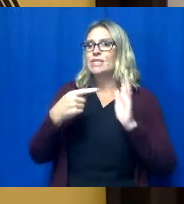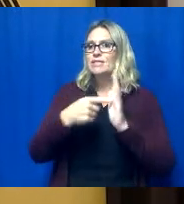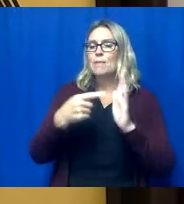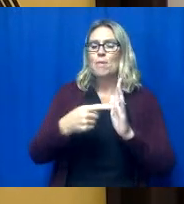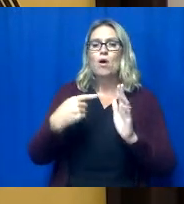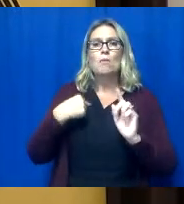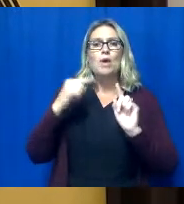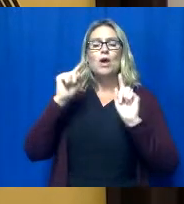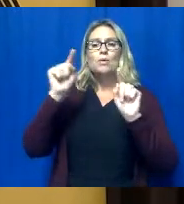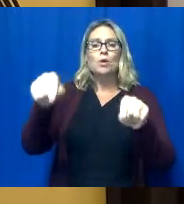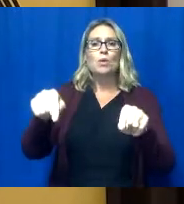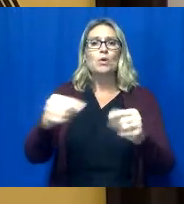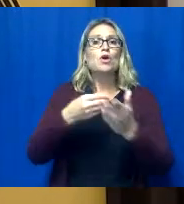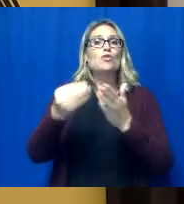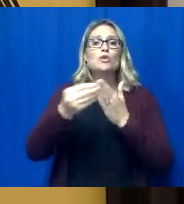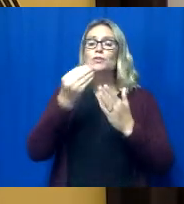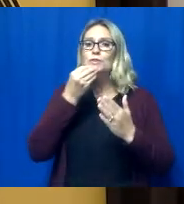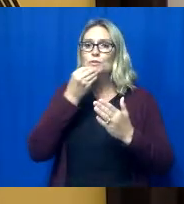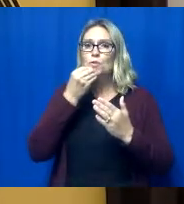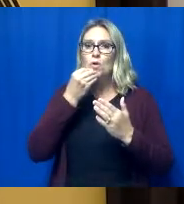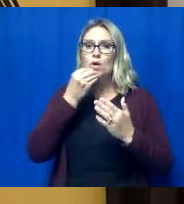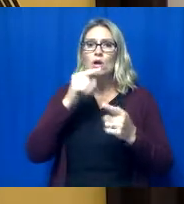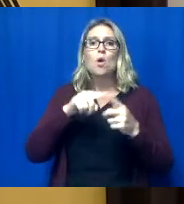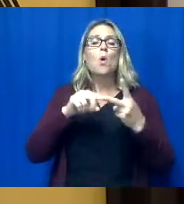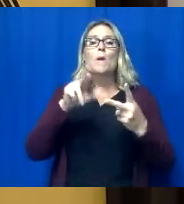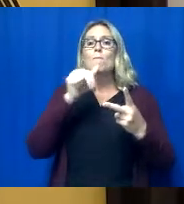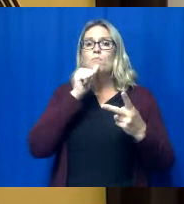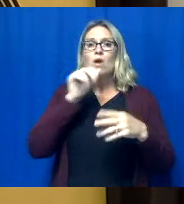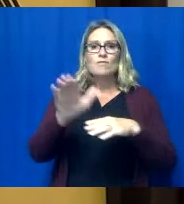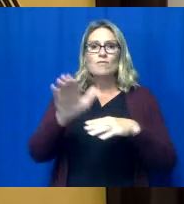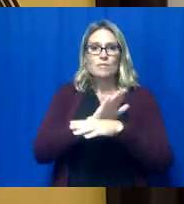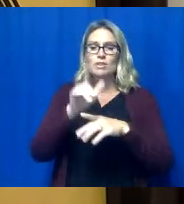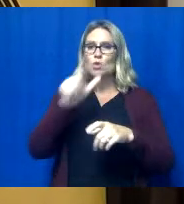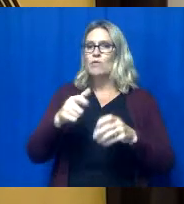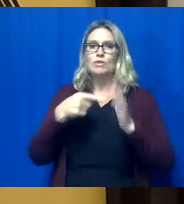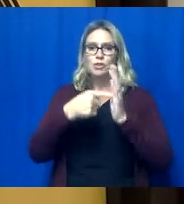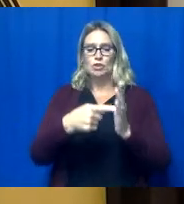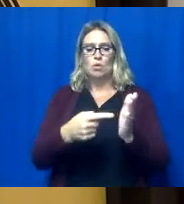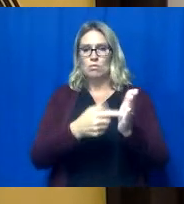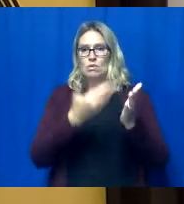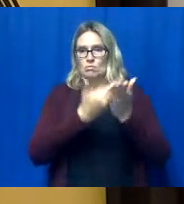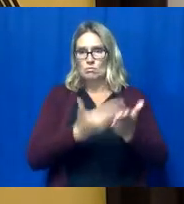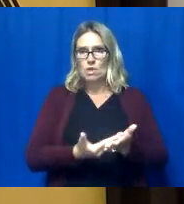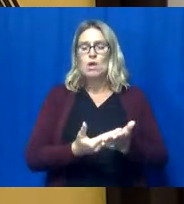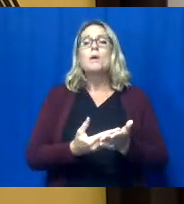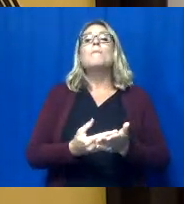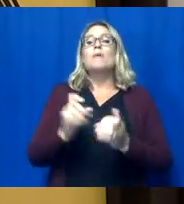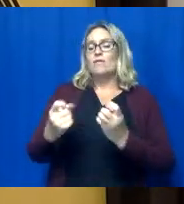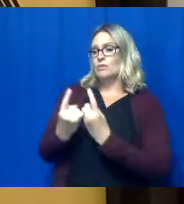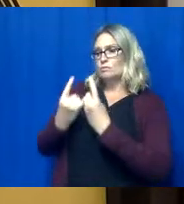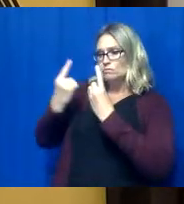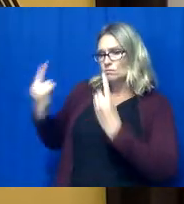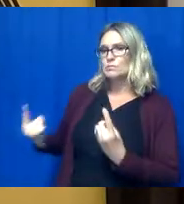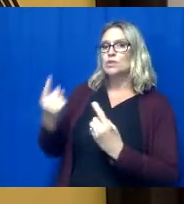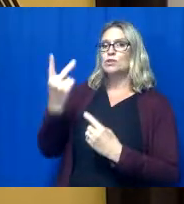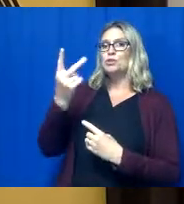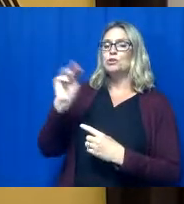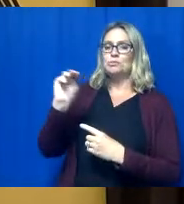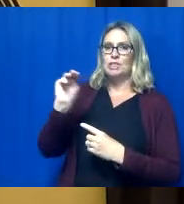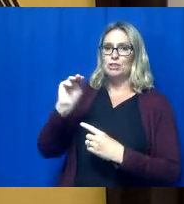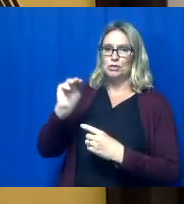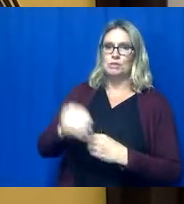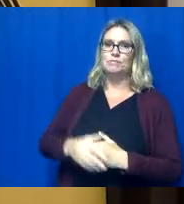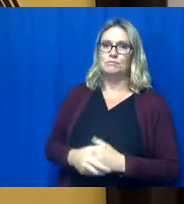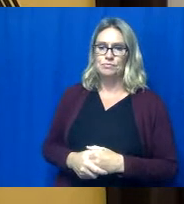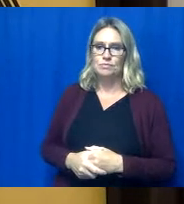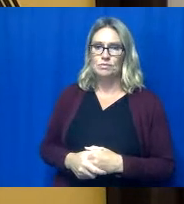going to the grocery store or private businesses, social distancing of 2 meters is required. gatherings